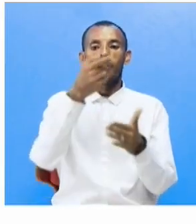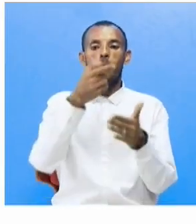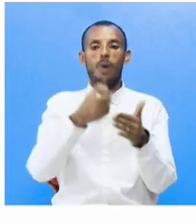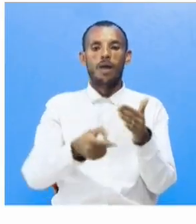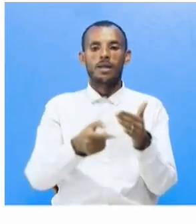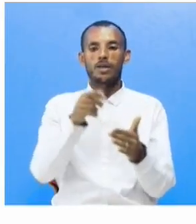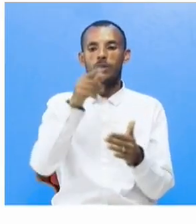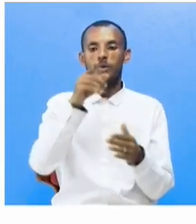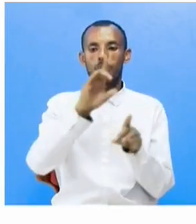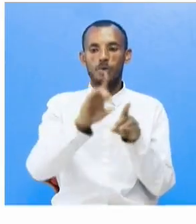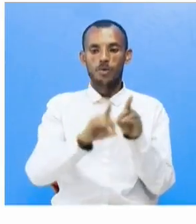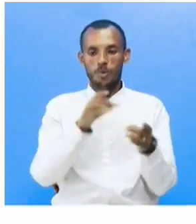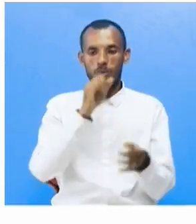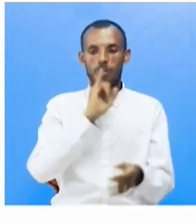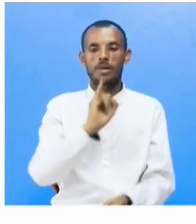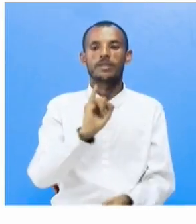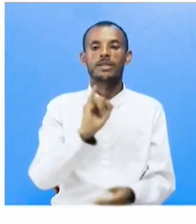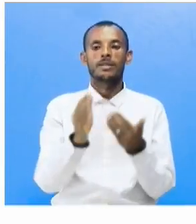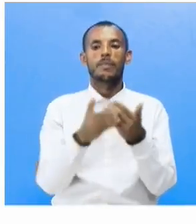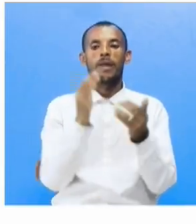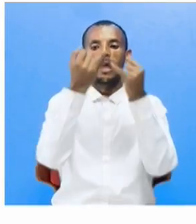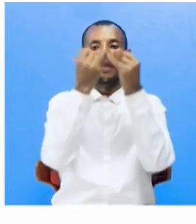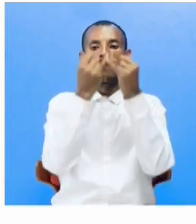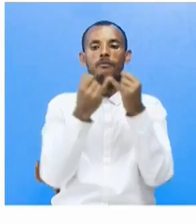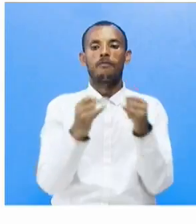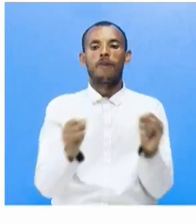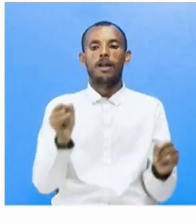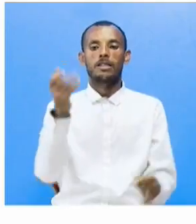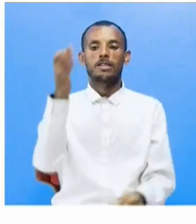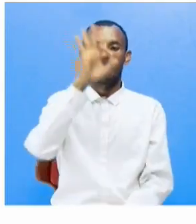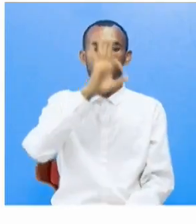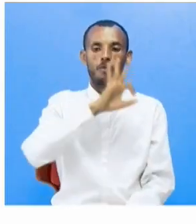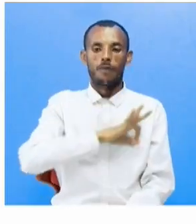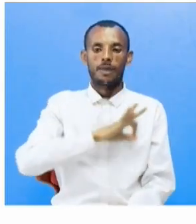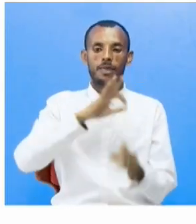is simply you divide the profit amount